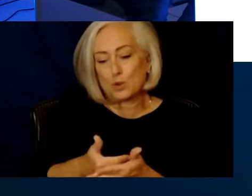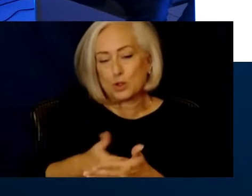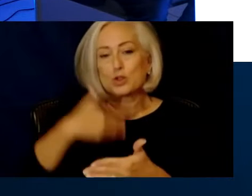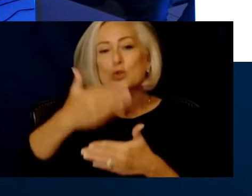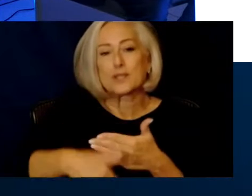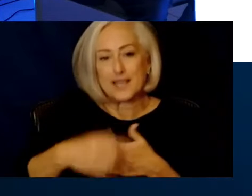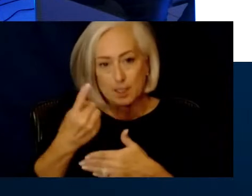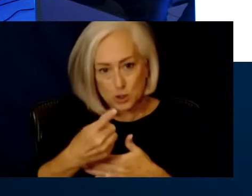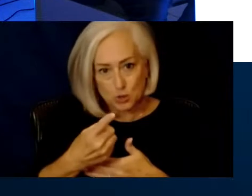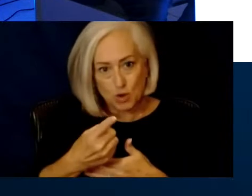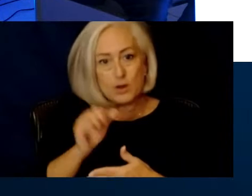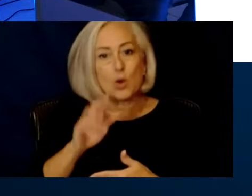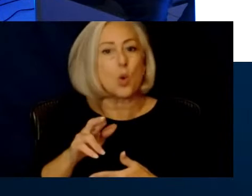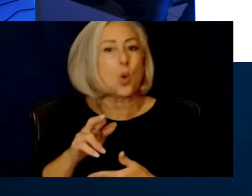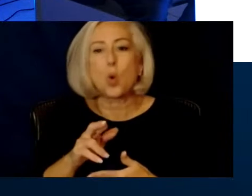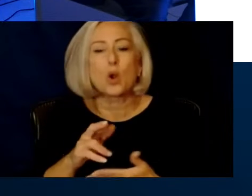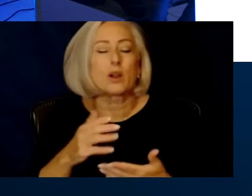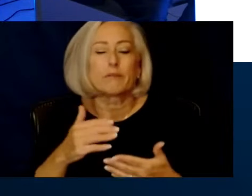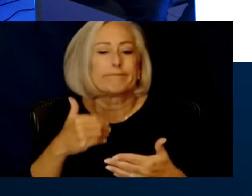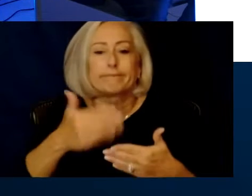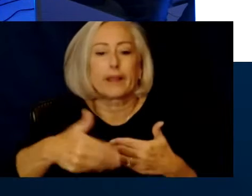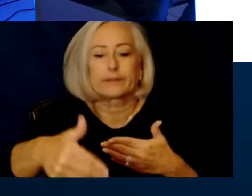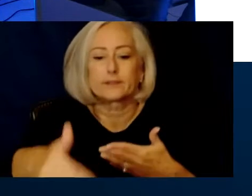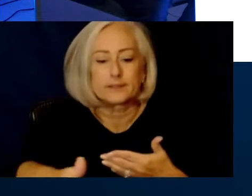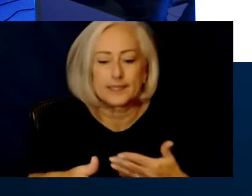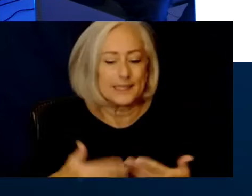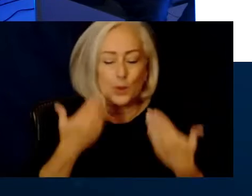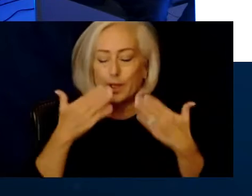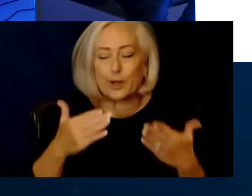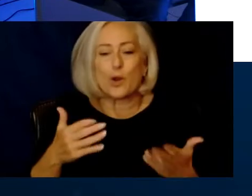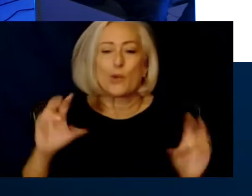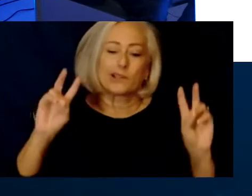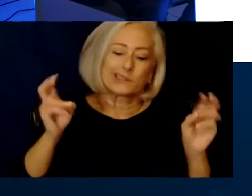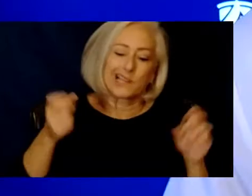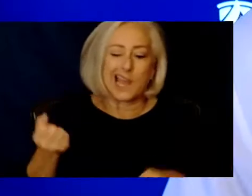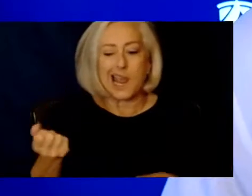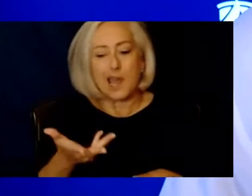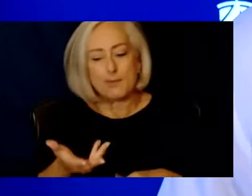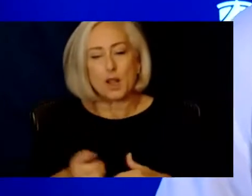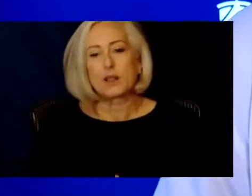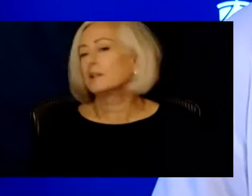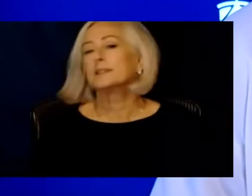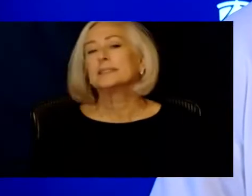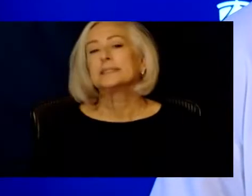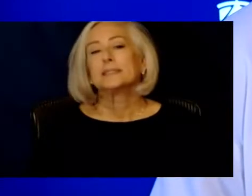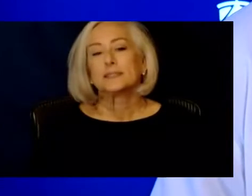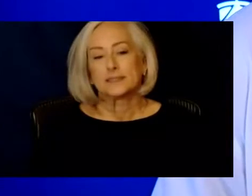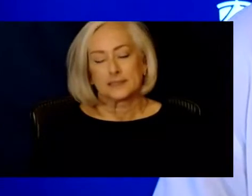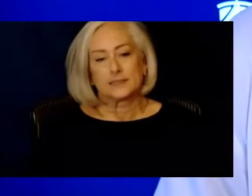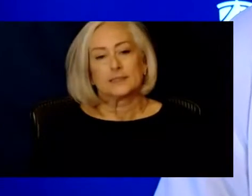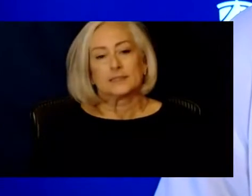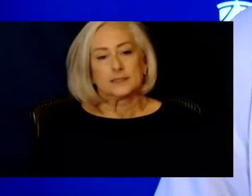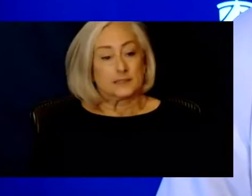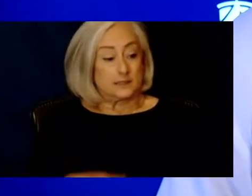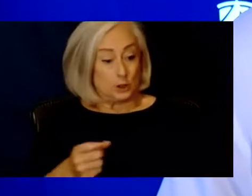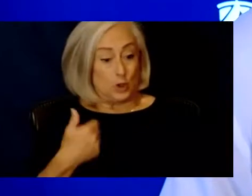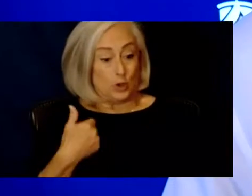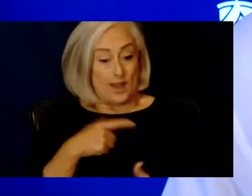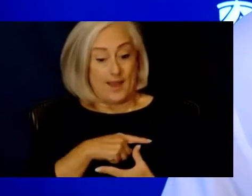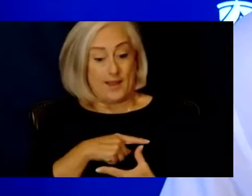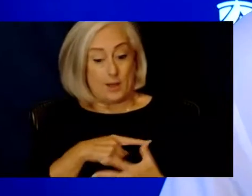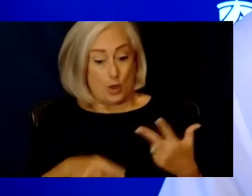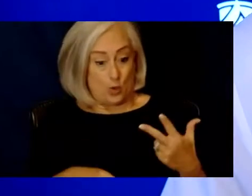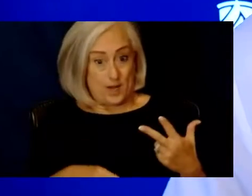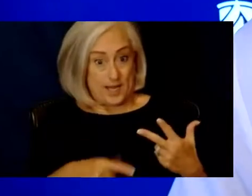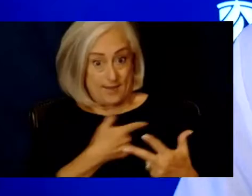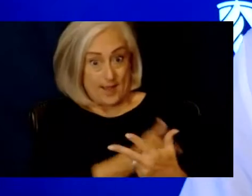that. We don't know. It's a bit of a gamble, though, and that's what they're doing. We don't know, because we know that if you've had 3 or 4 doses of the current vaccine, you